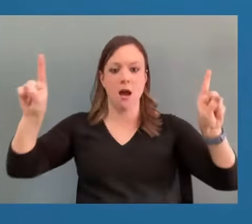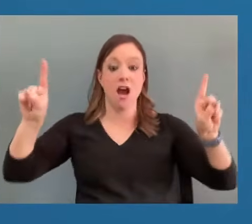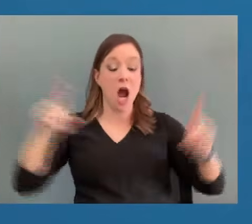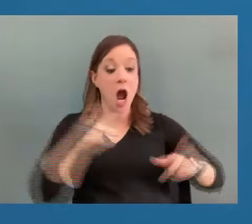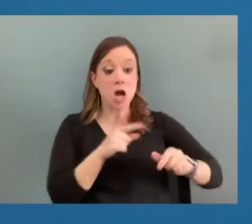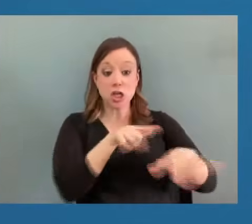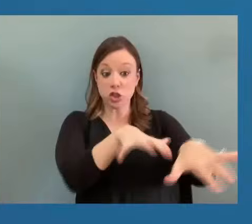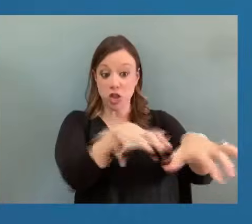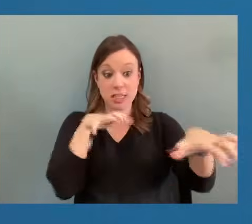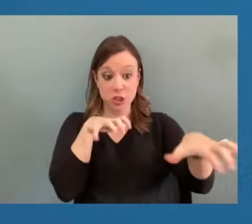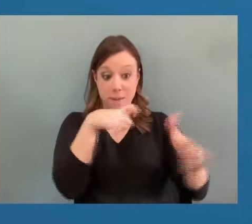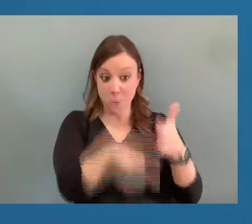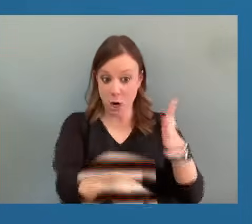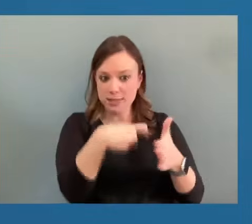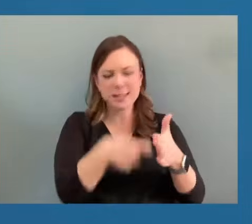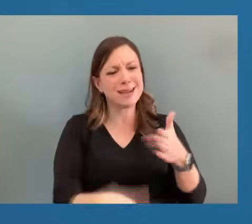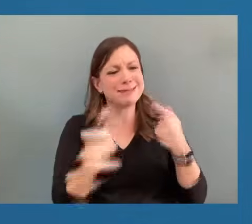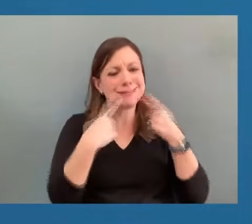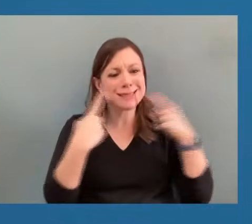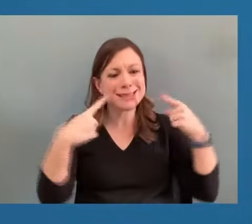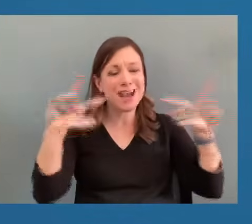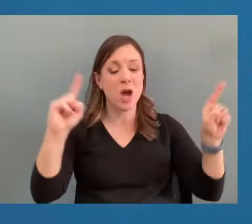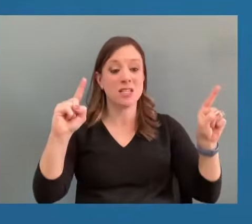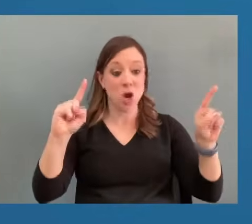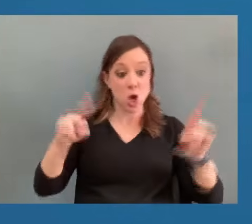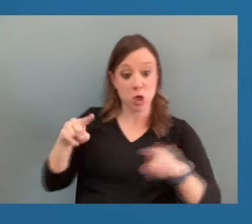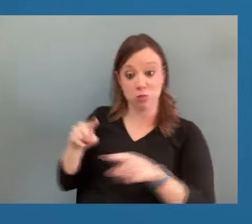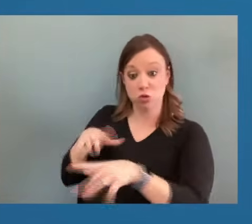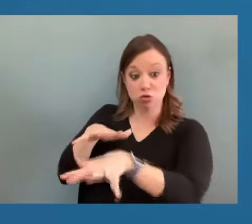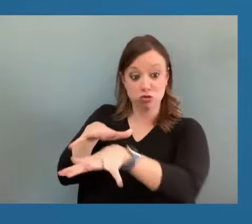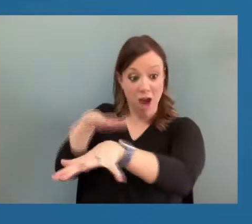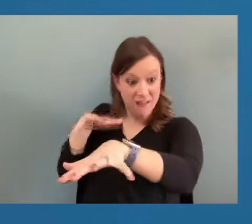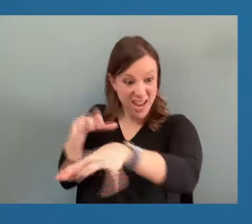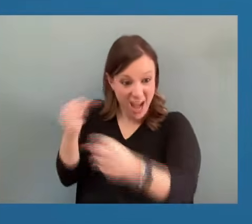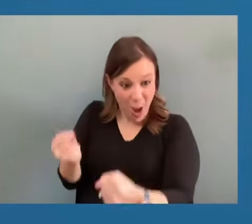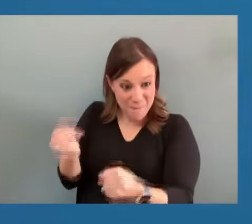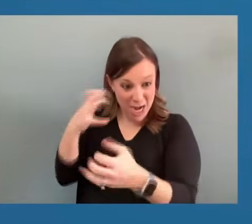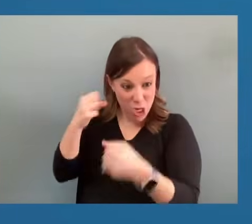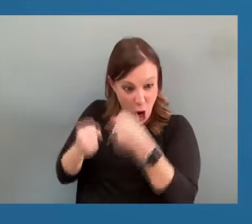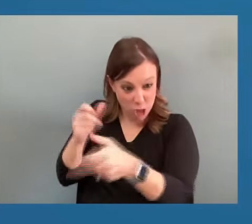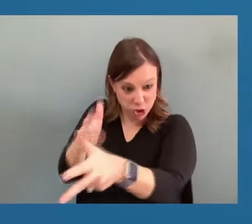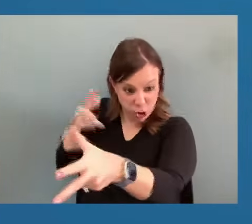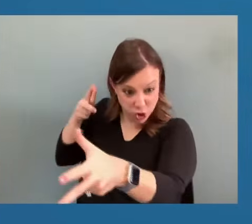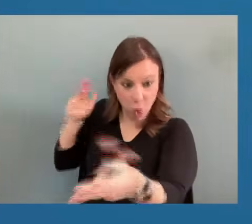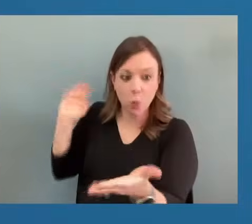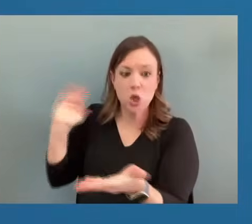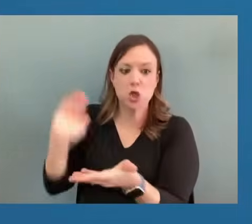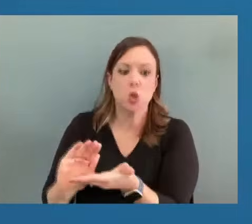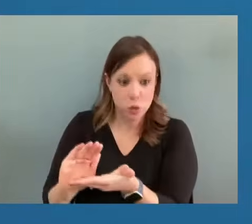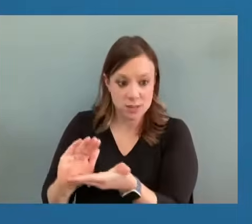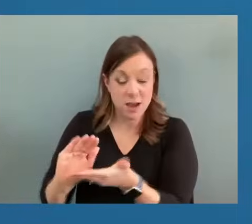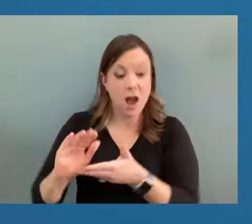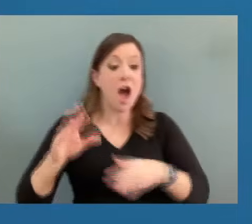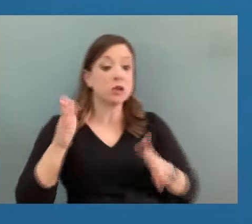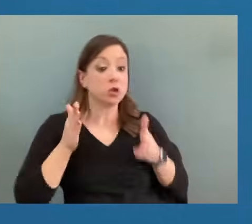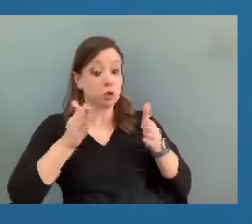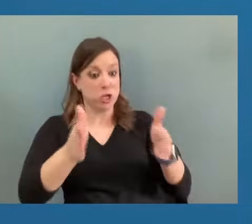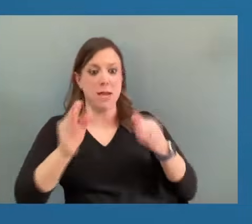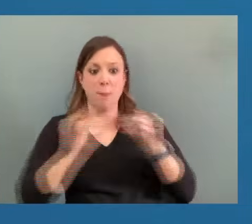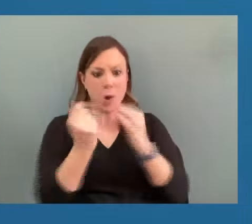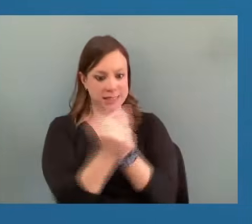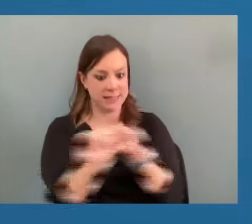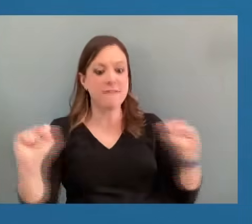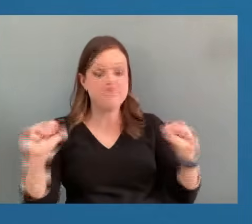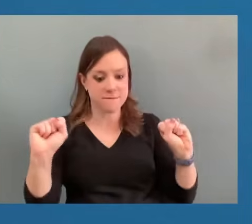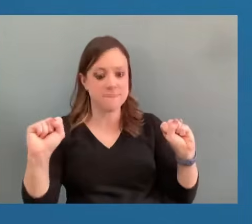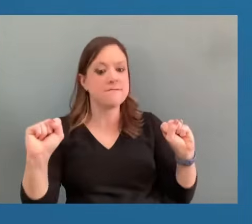is a tremendous success. It has reduced traffic, increased transit ridership, and made streets safer, all while allowing the economy